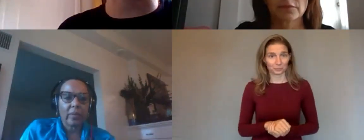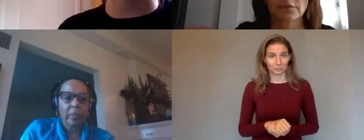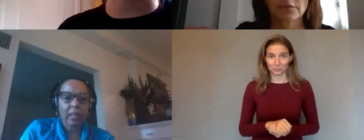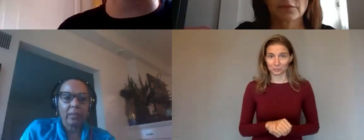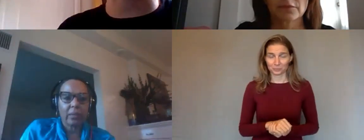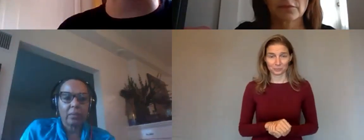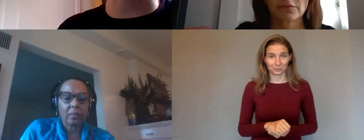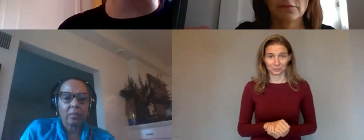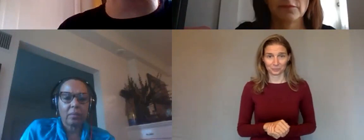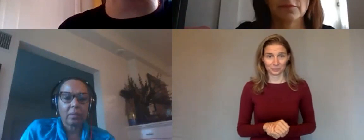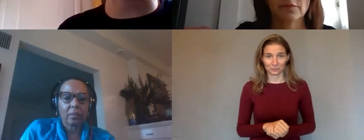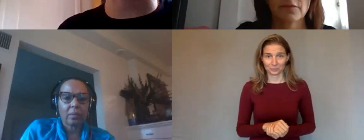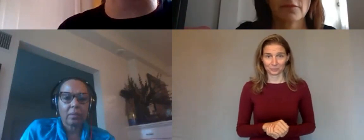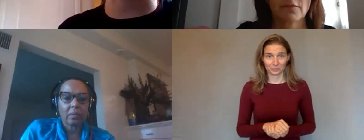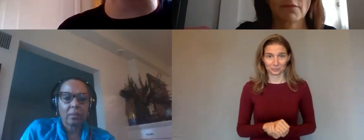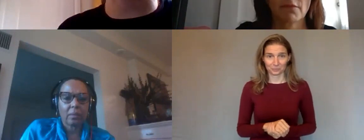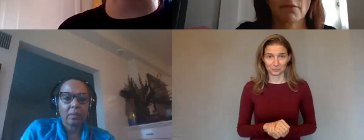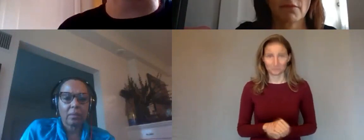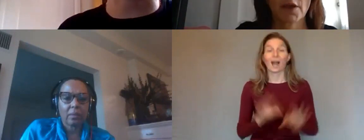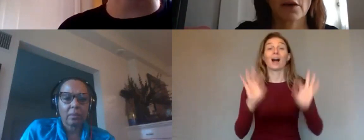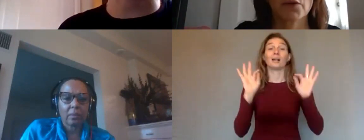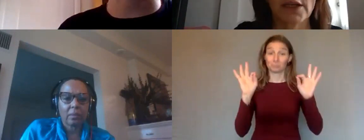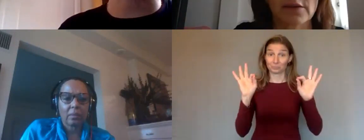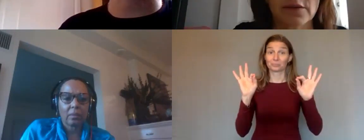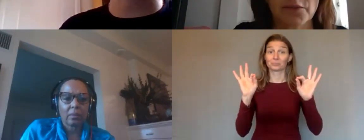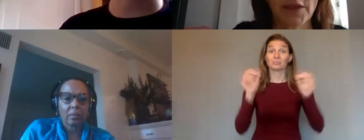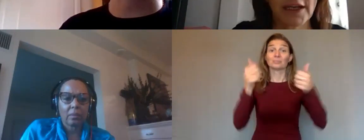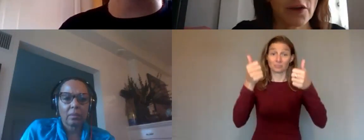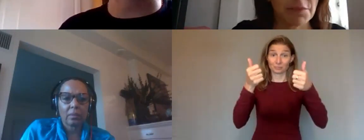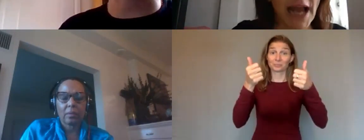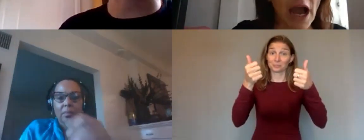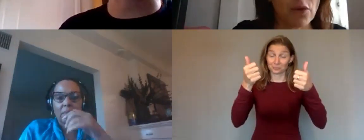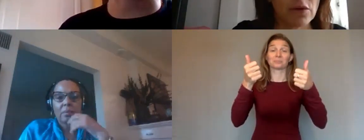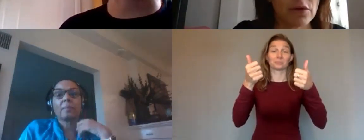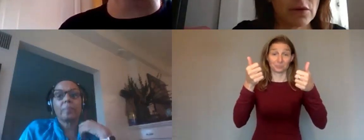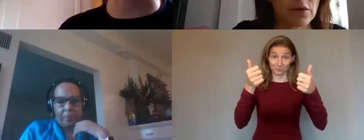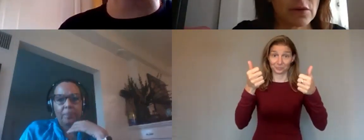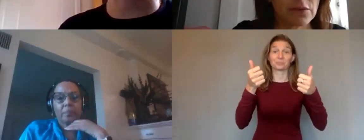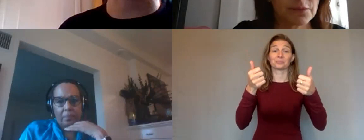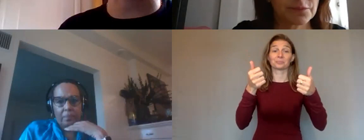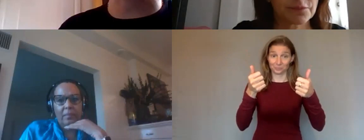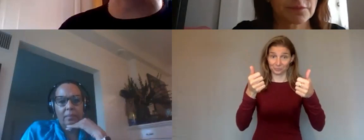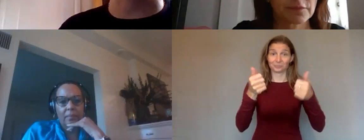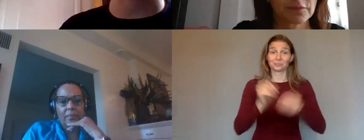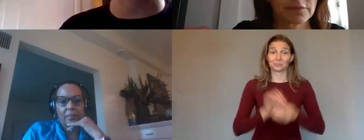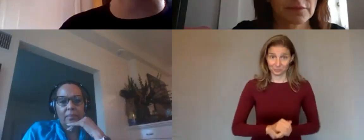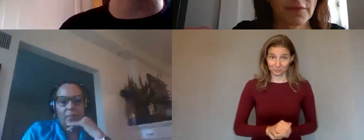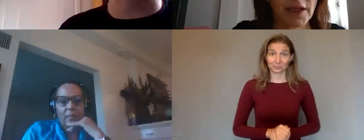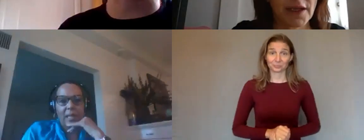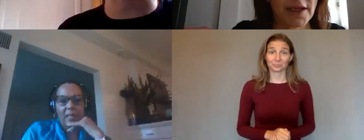Tiziana, sorry, we can't hear you. Yeah. Oh dear. Can you hear me now?